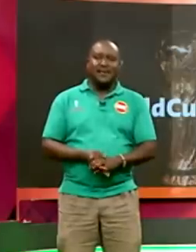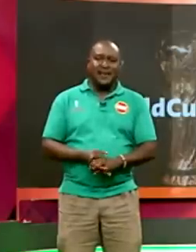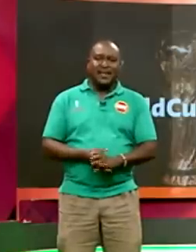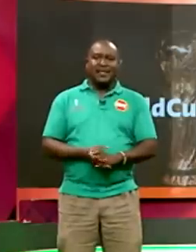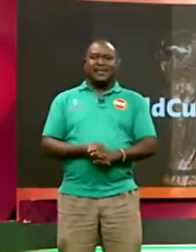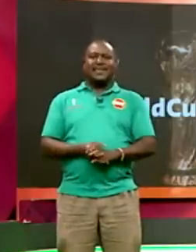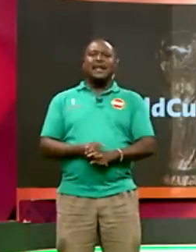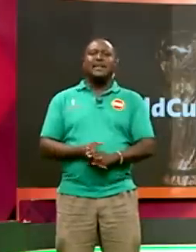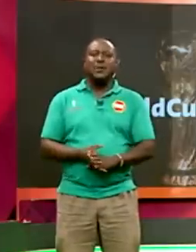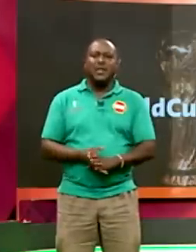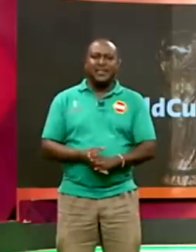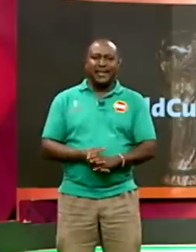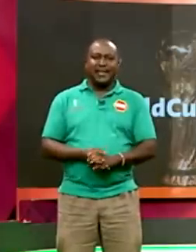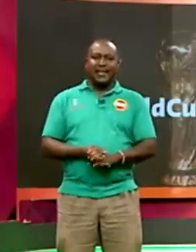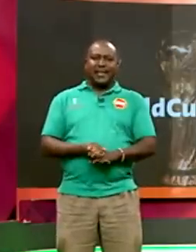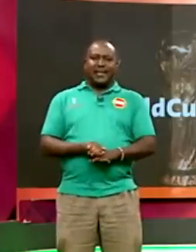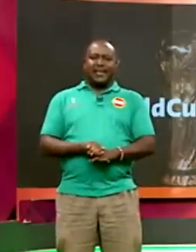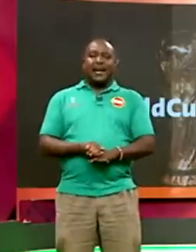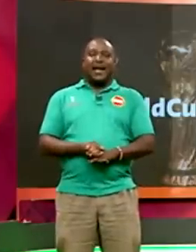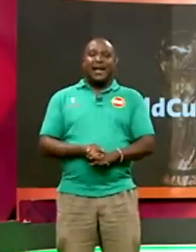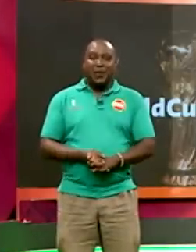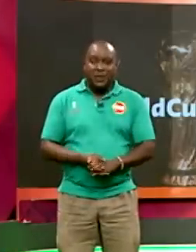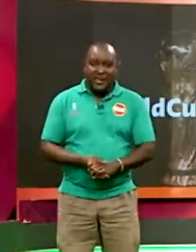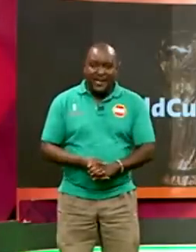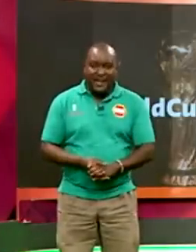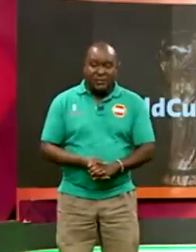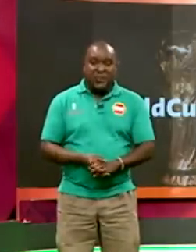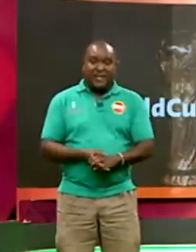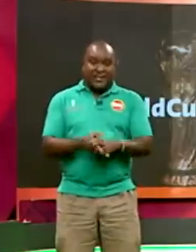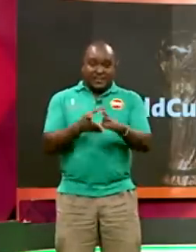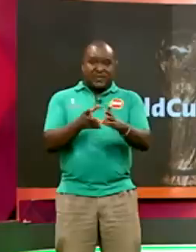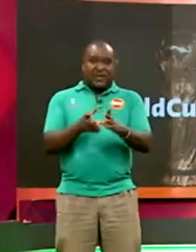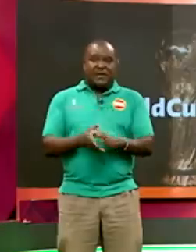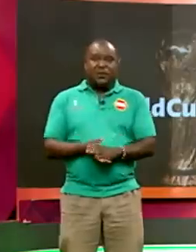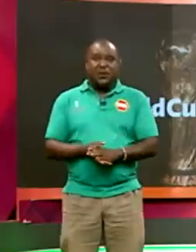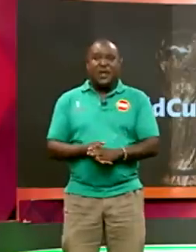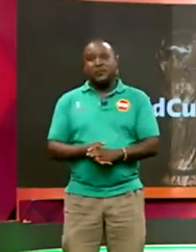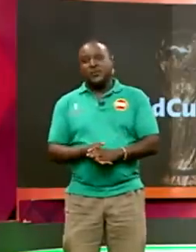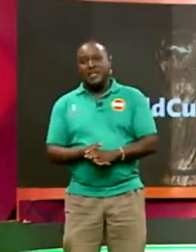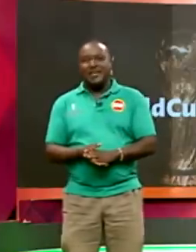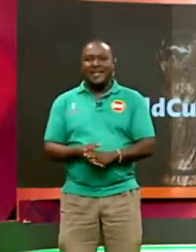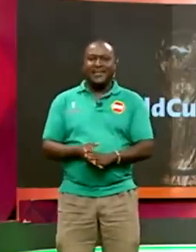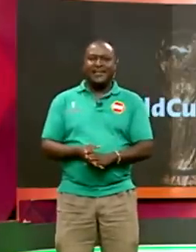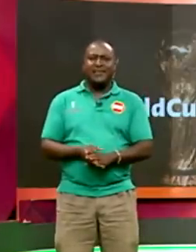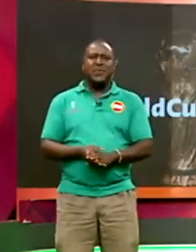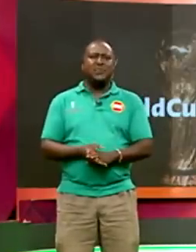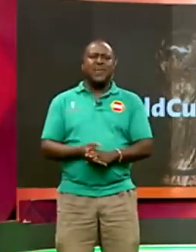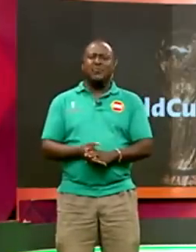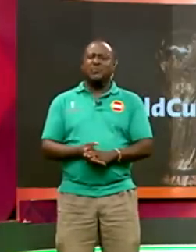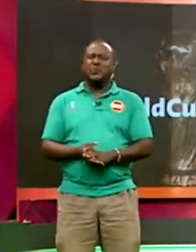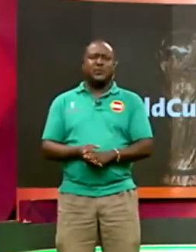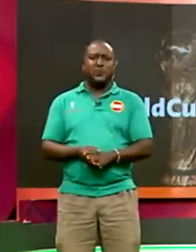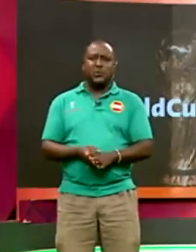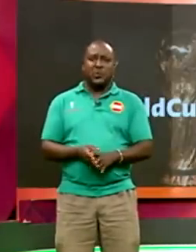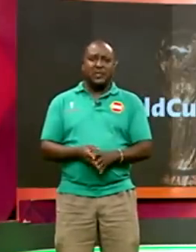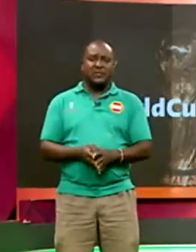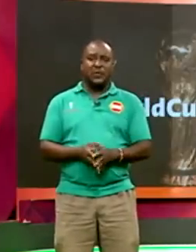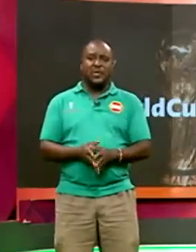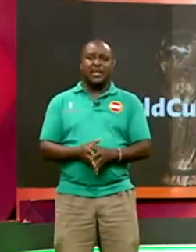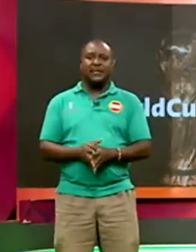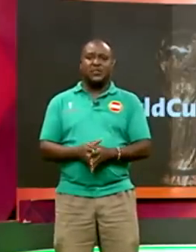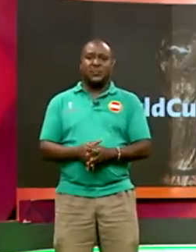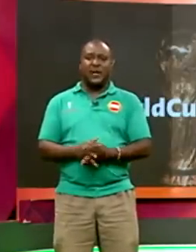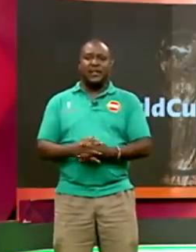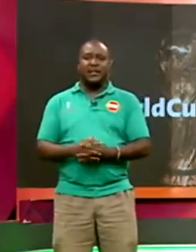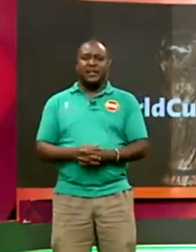Eagles, Nigeria, Sande Olise. Not only that, you might just go back to France 98 and remember that beautiful goal